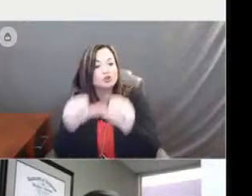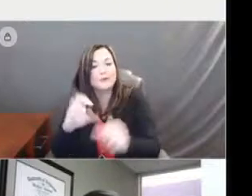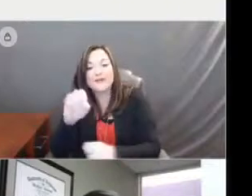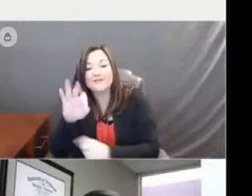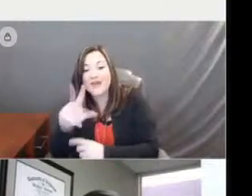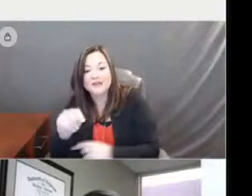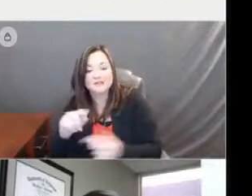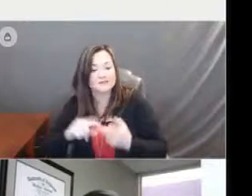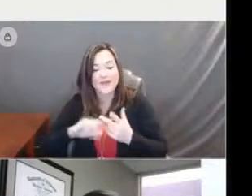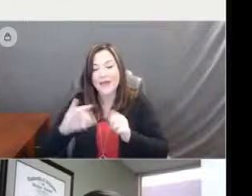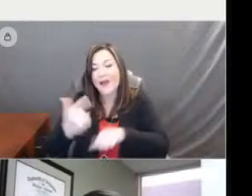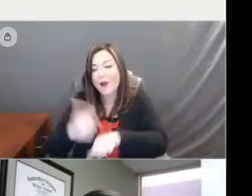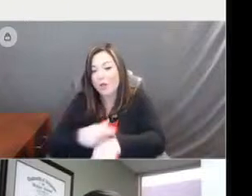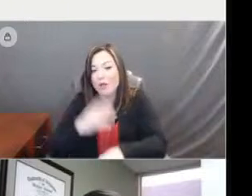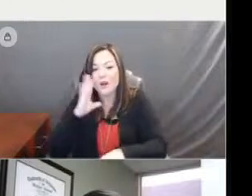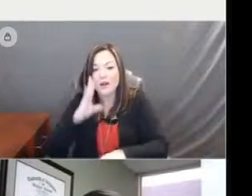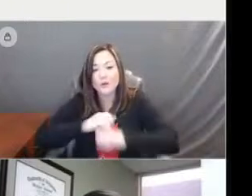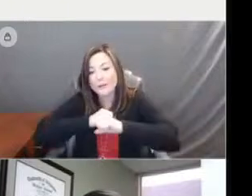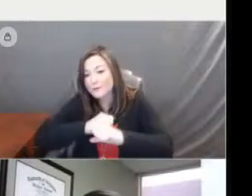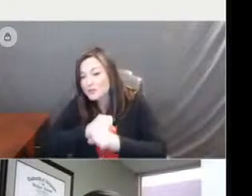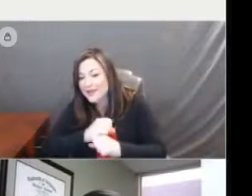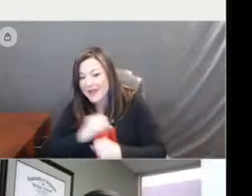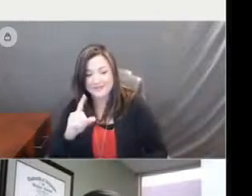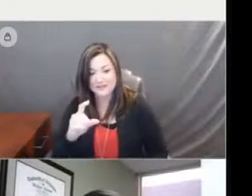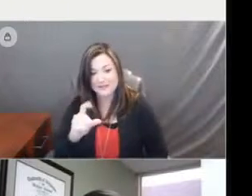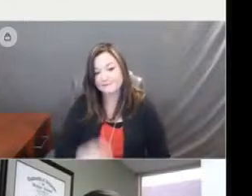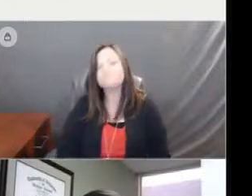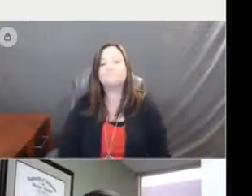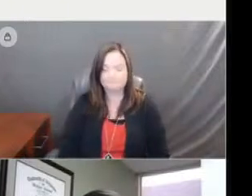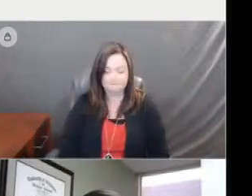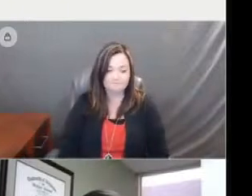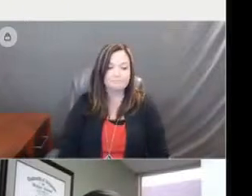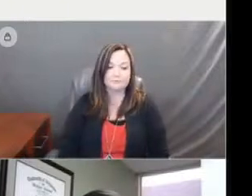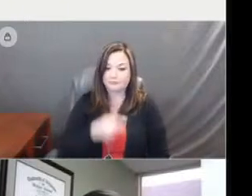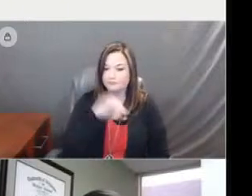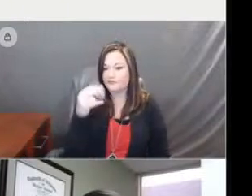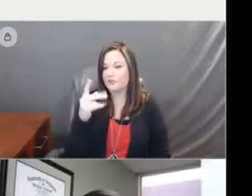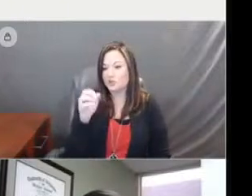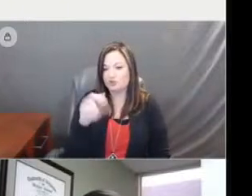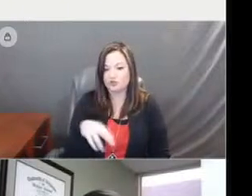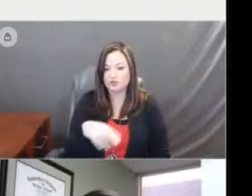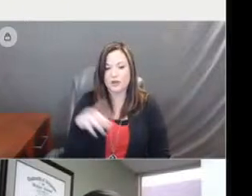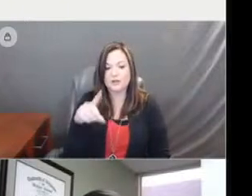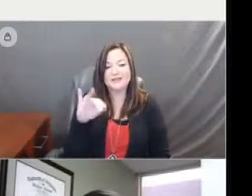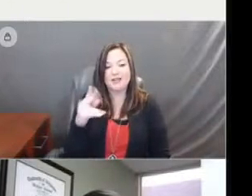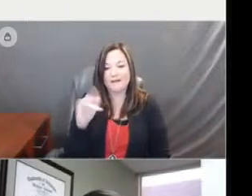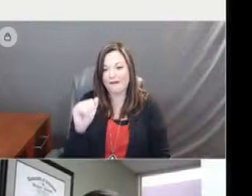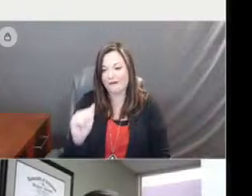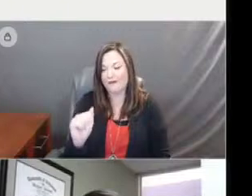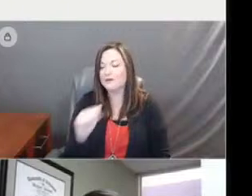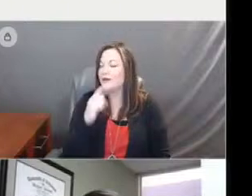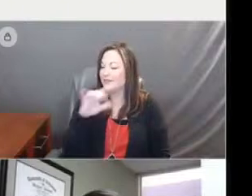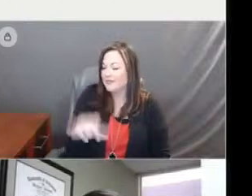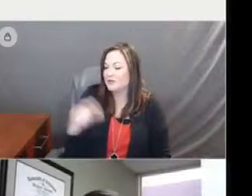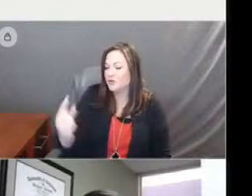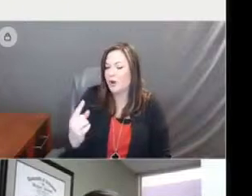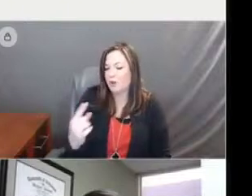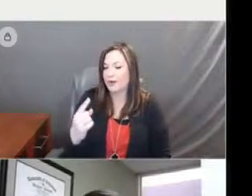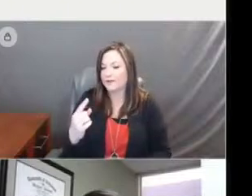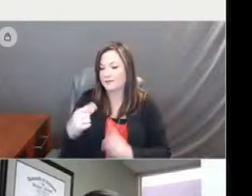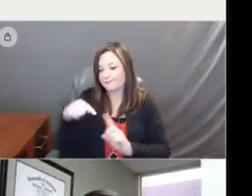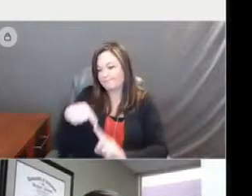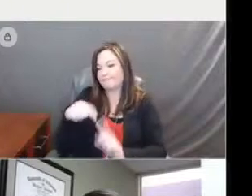protect a person. Or So that's always the case with the new vaccine, is to study the